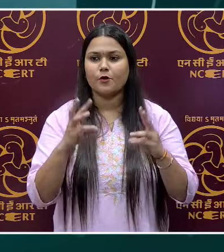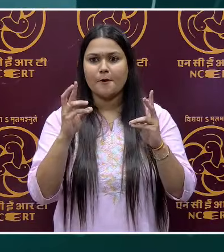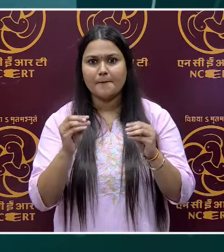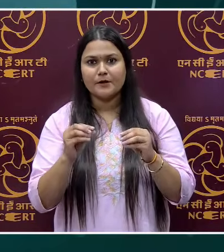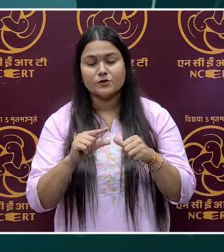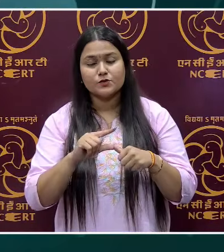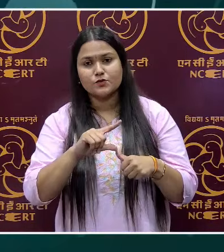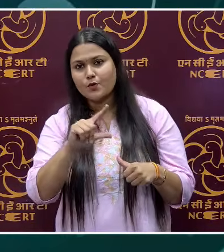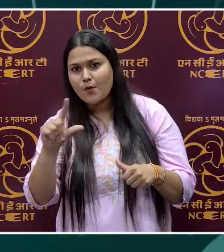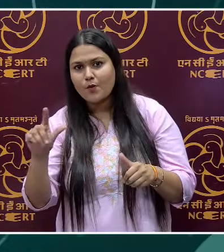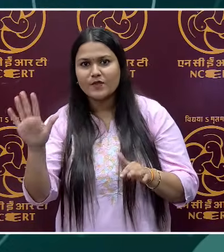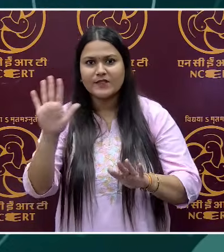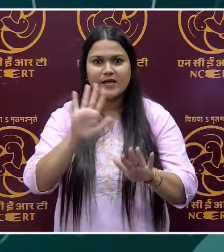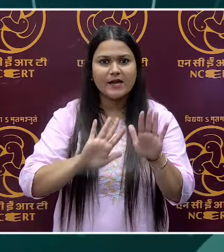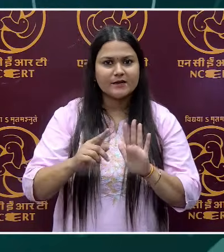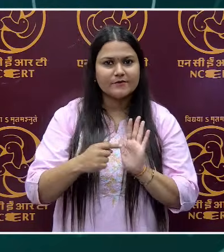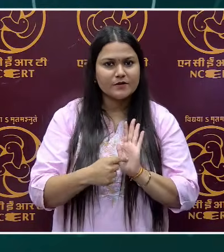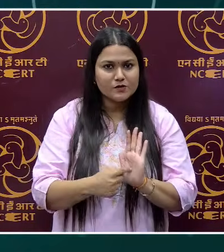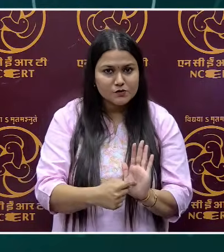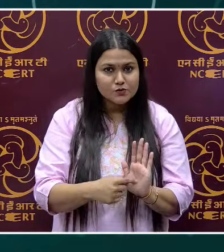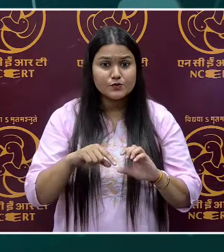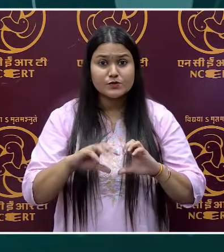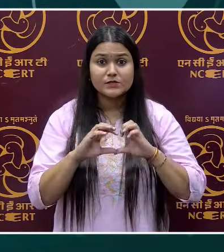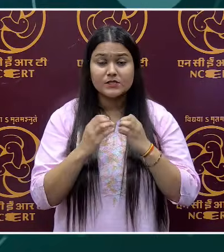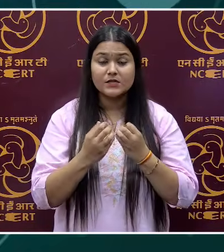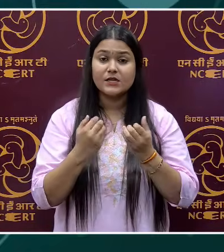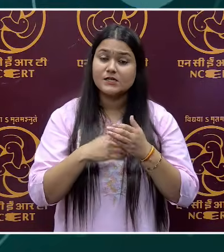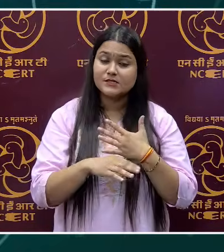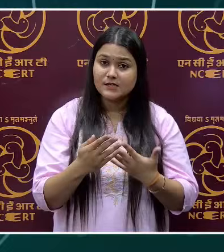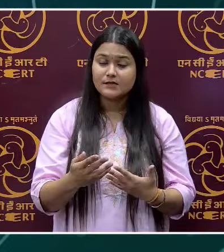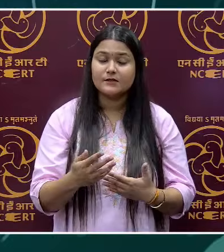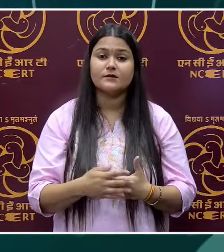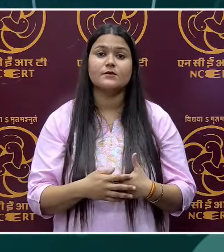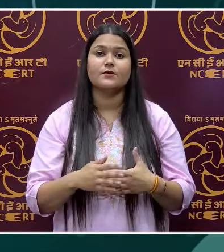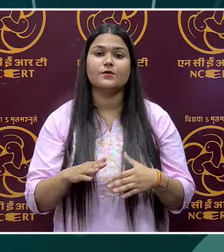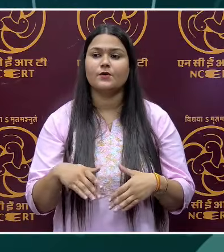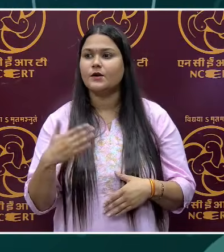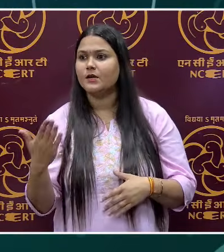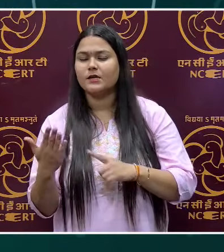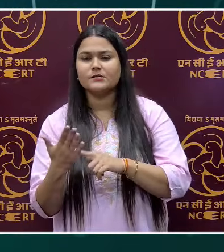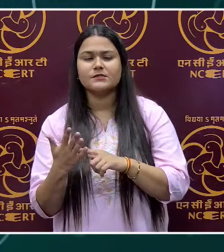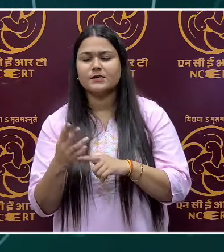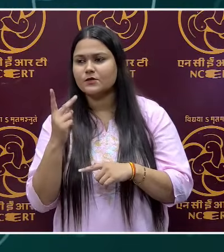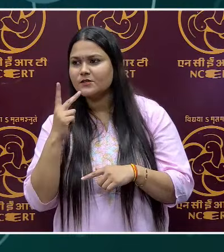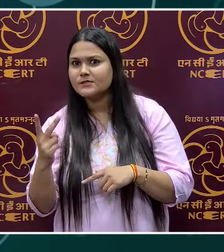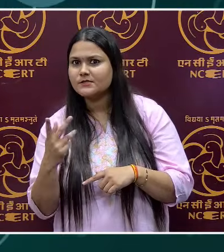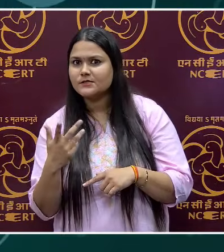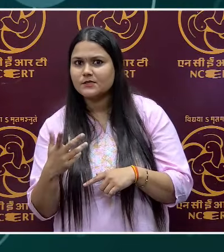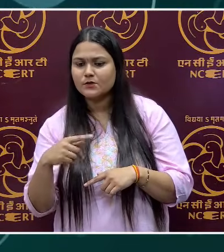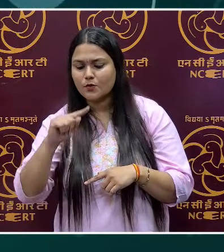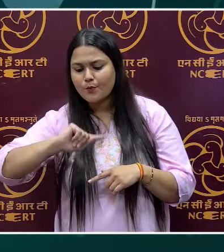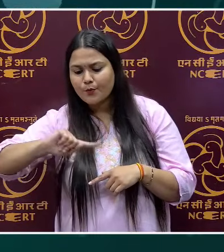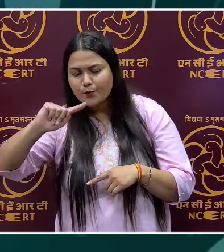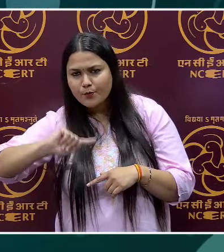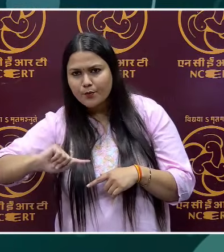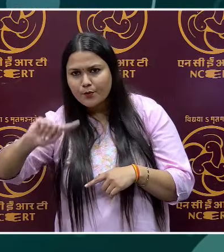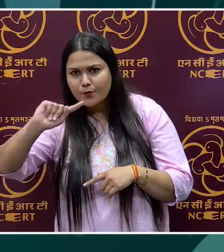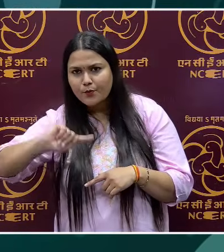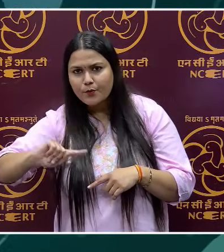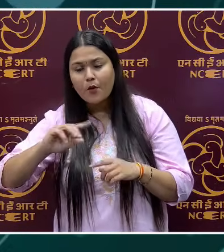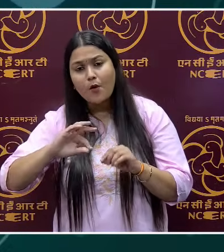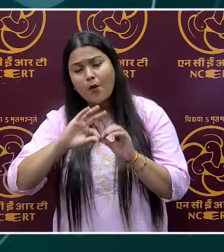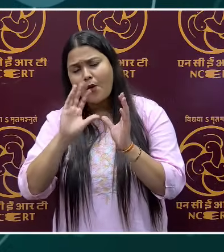the activities of this class. In on right side you can see, you can scroll down, you can see all